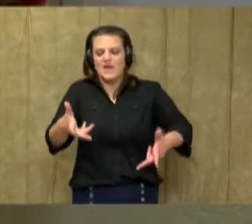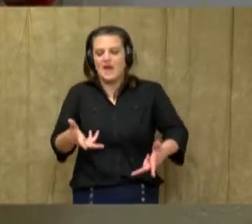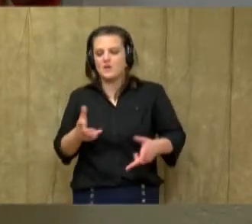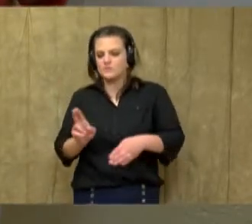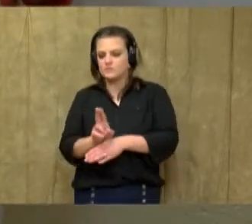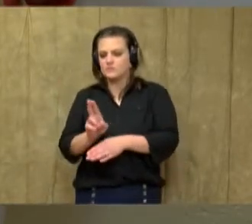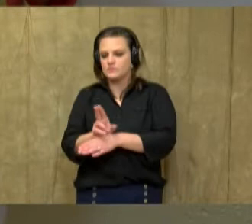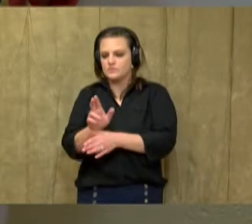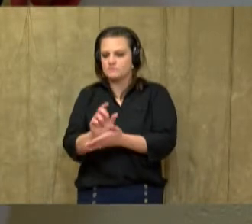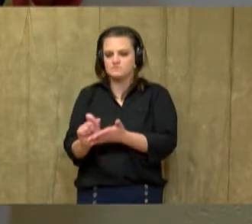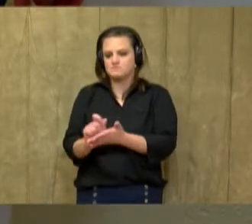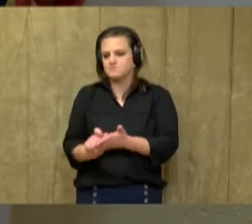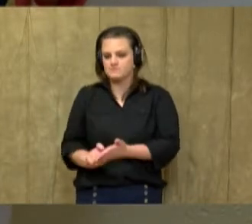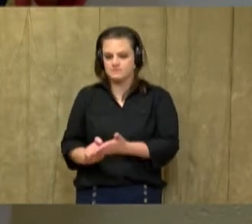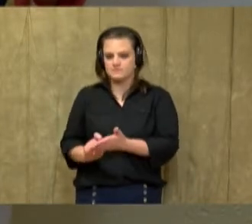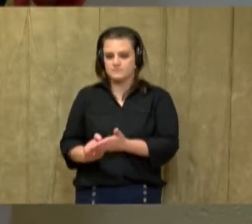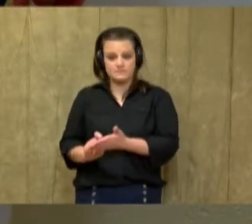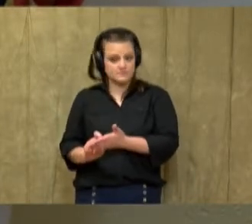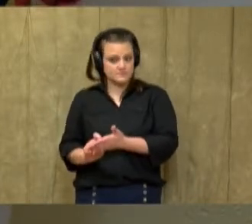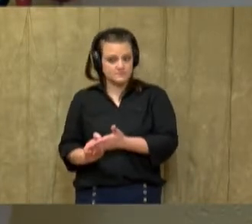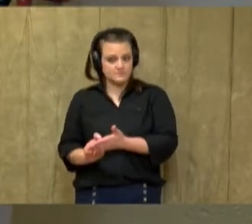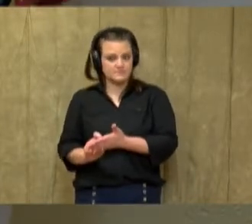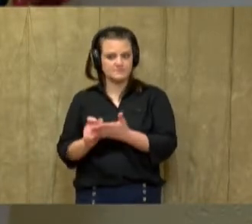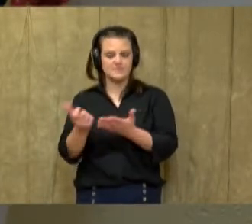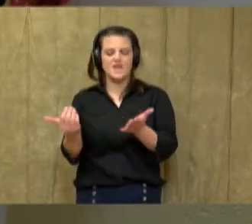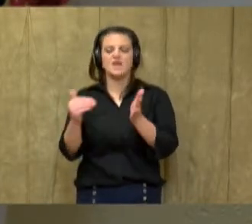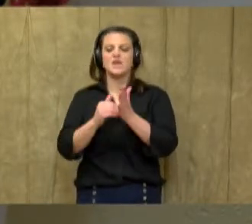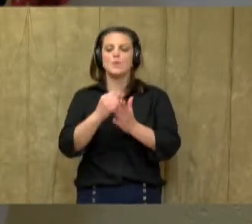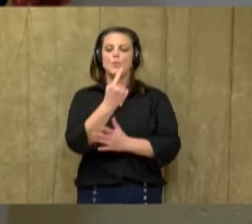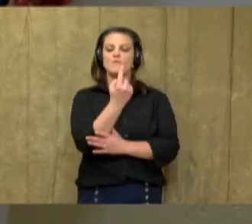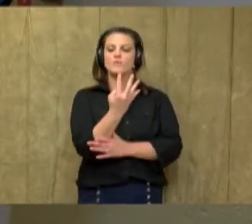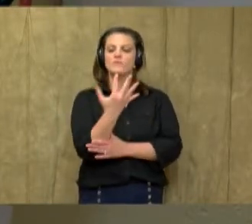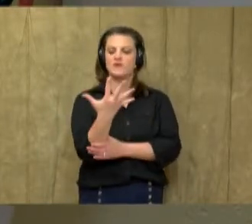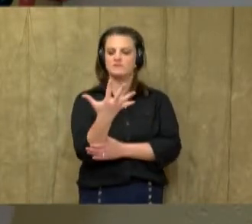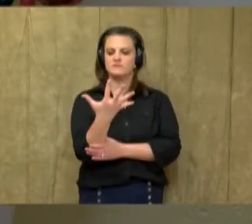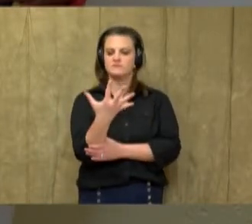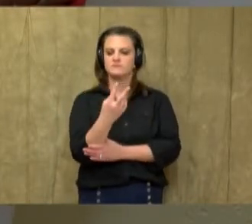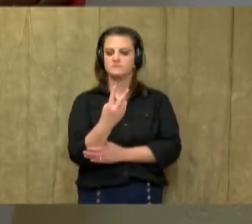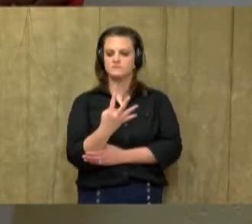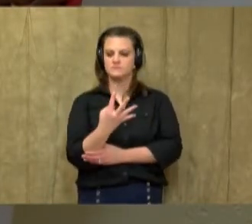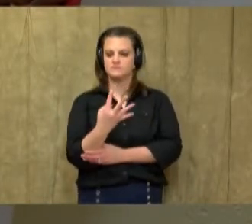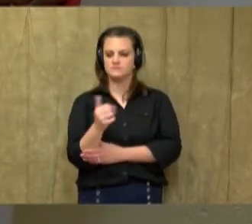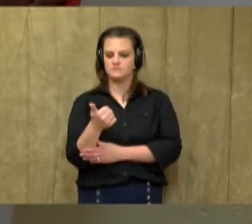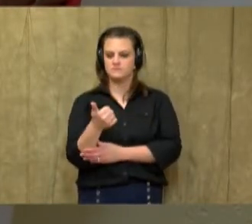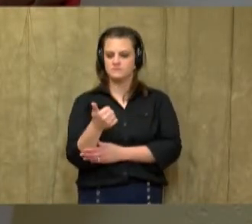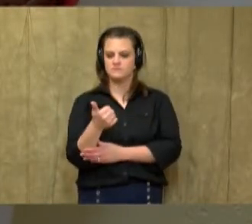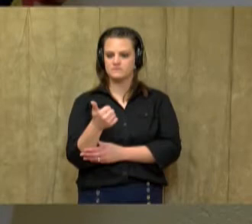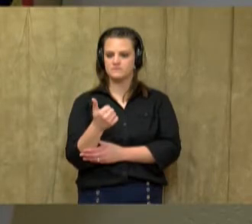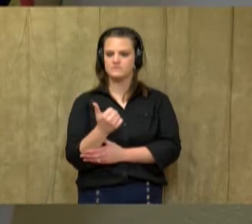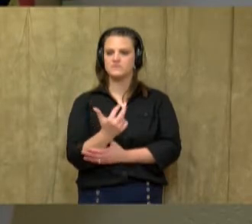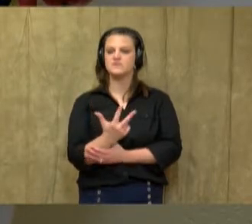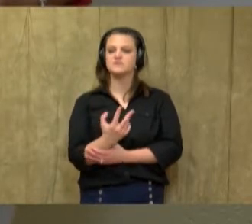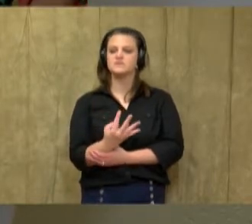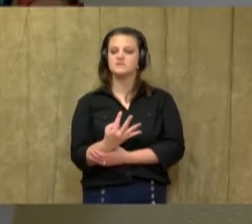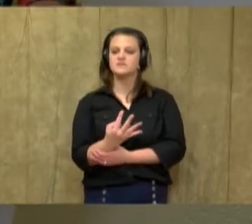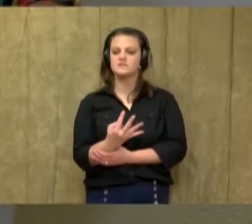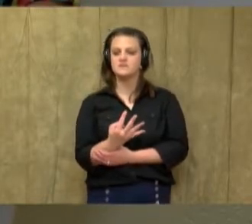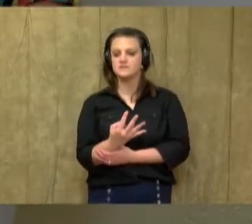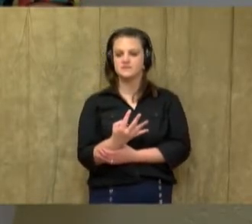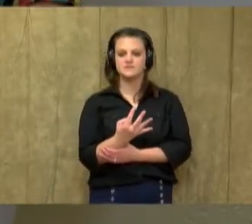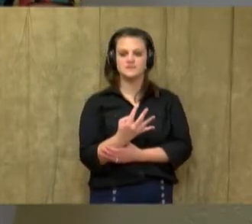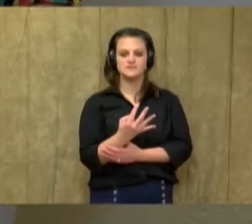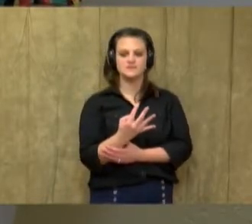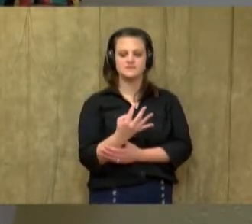without solving it standard? Again, 1/4 is 5, 2/4 is 10,